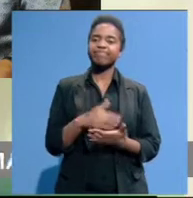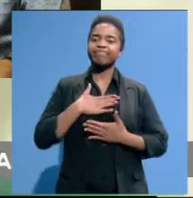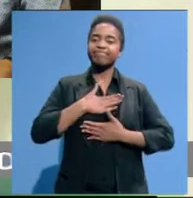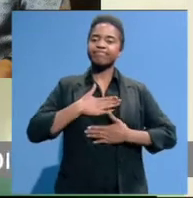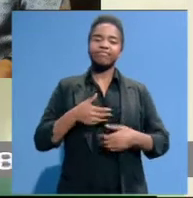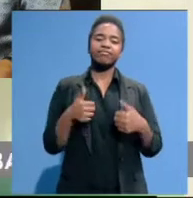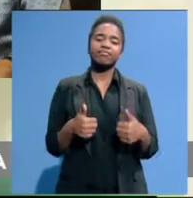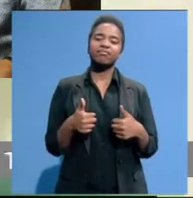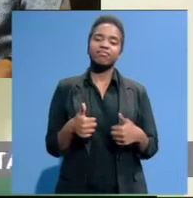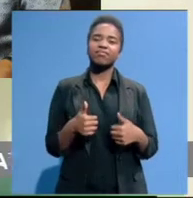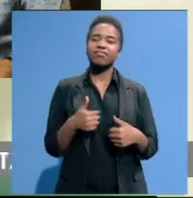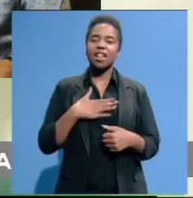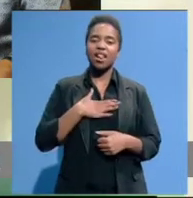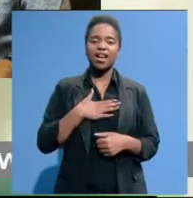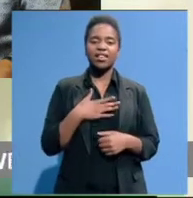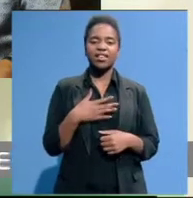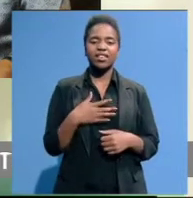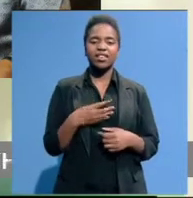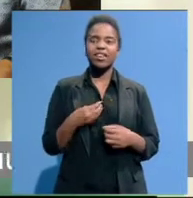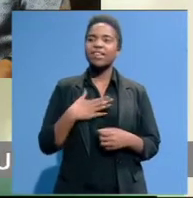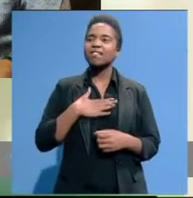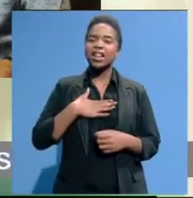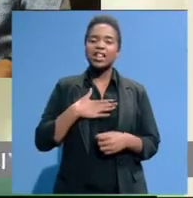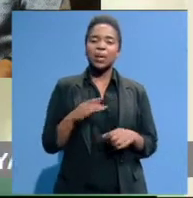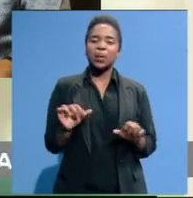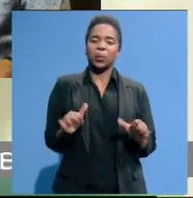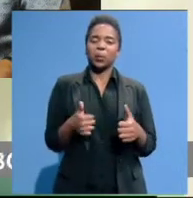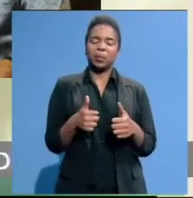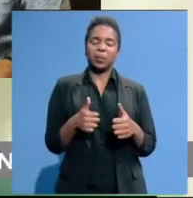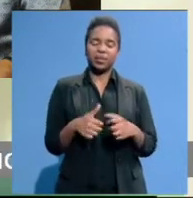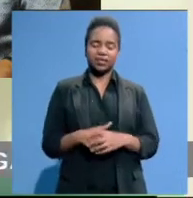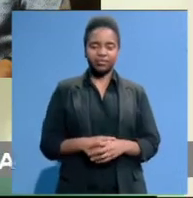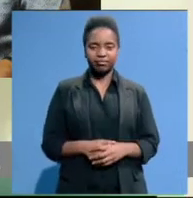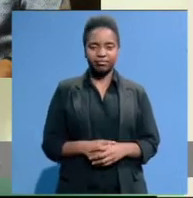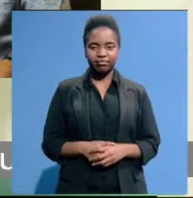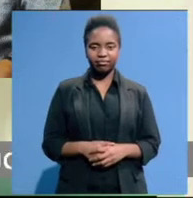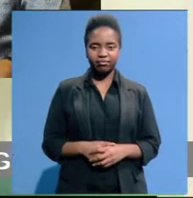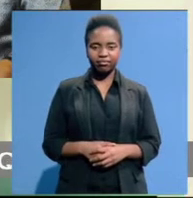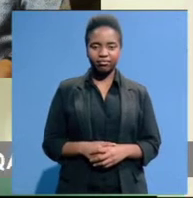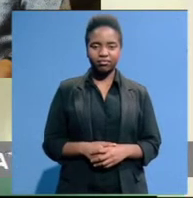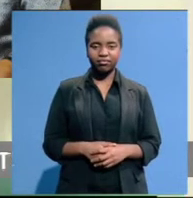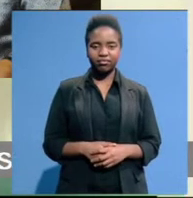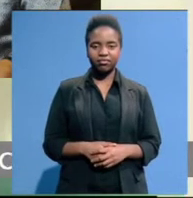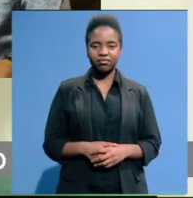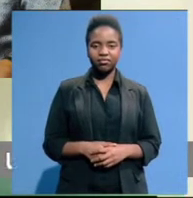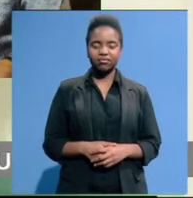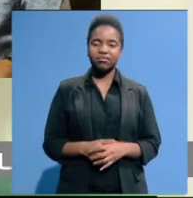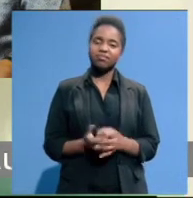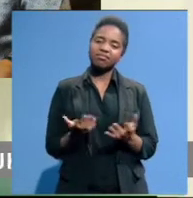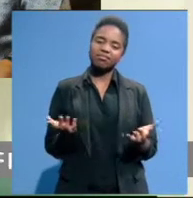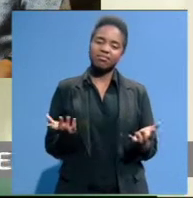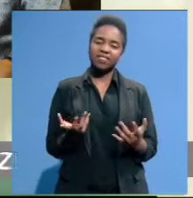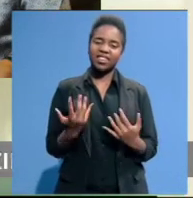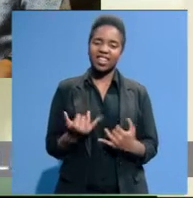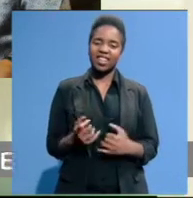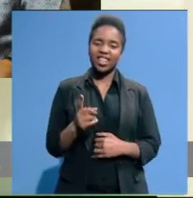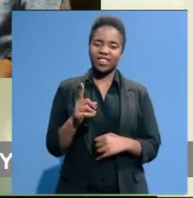different townships, especially for people who could not go to the Union Building. So I first started performing there for the people who could not go